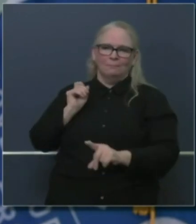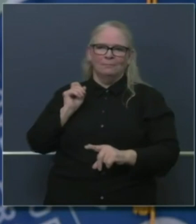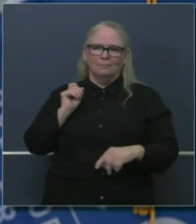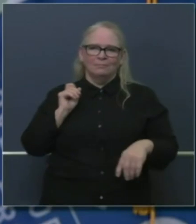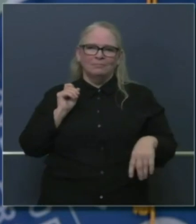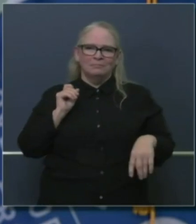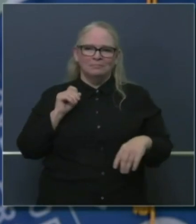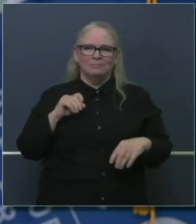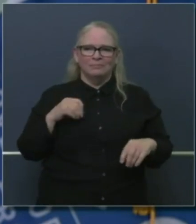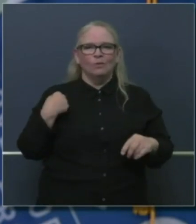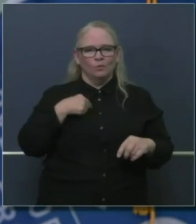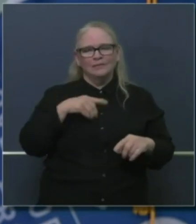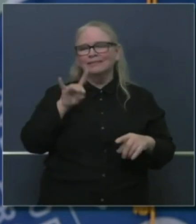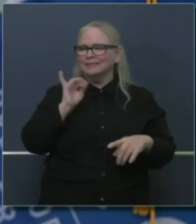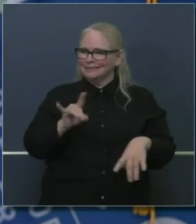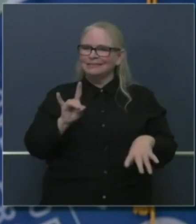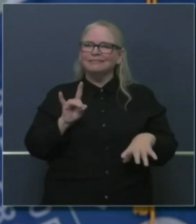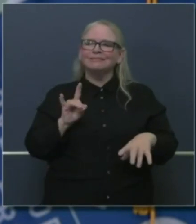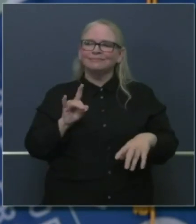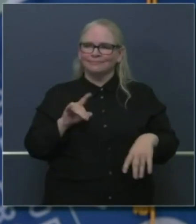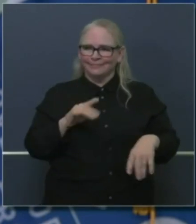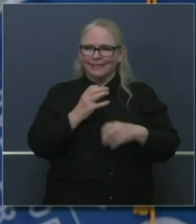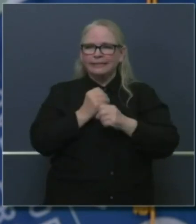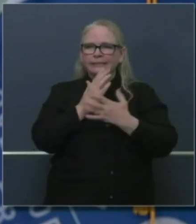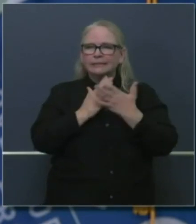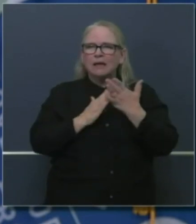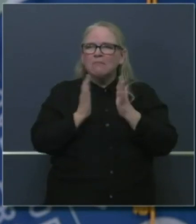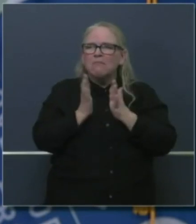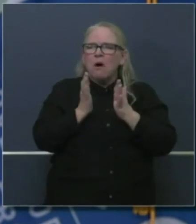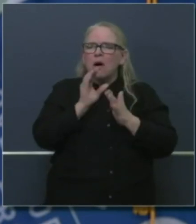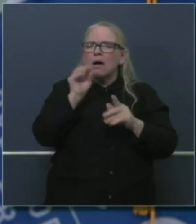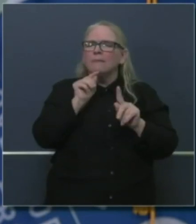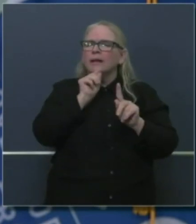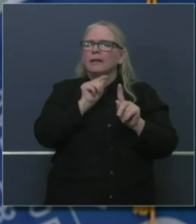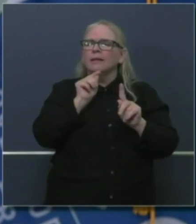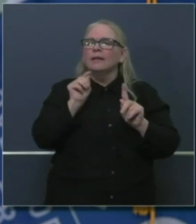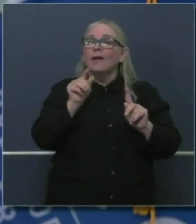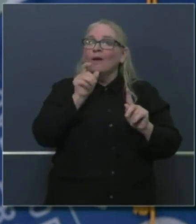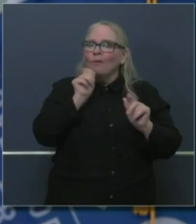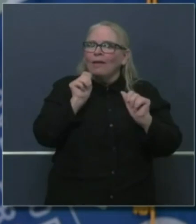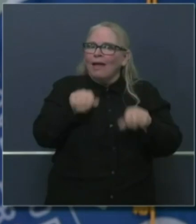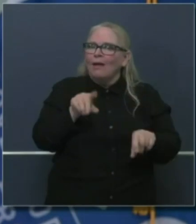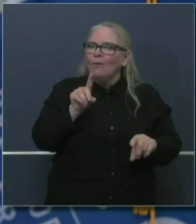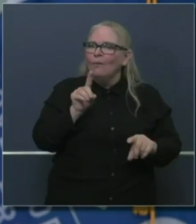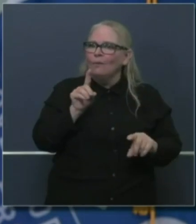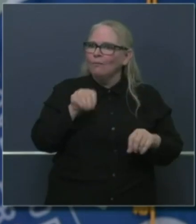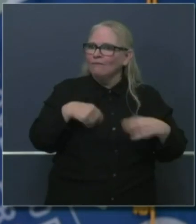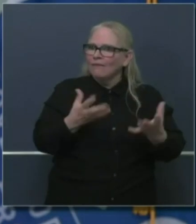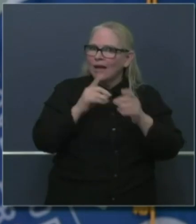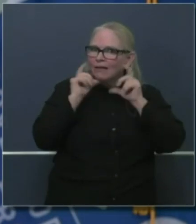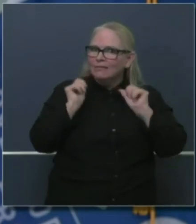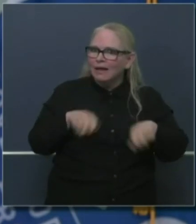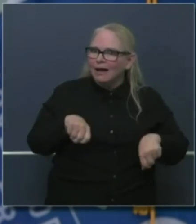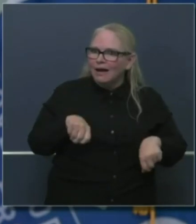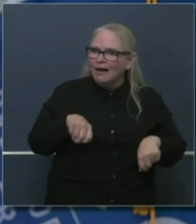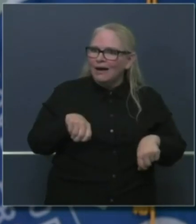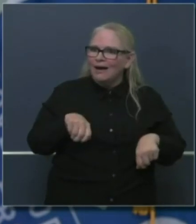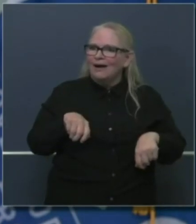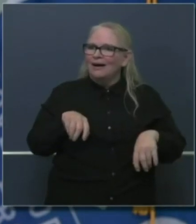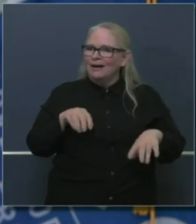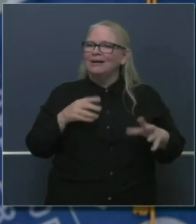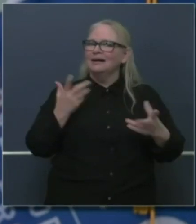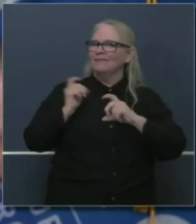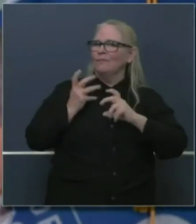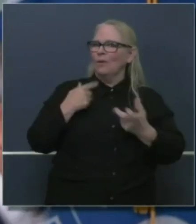percentage of legitimate organizations and companies that could provide us the commodities that we needed.